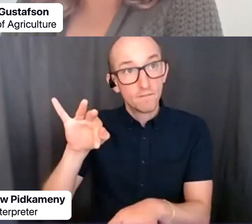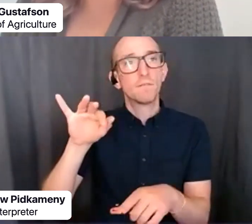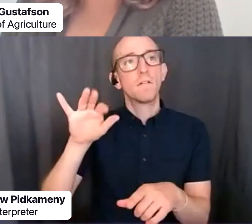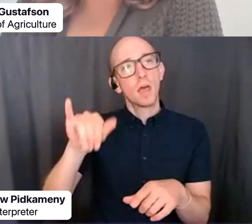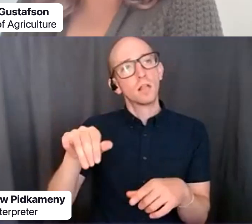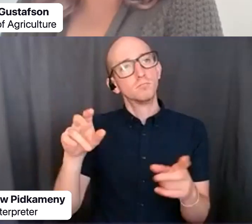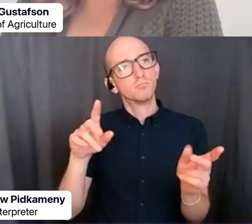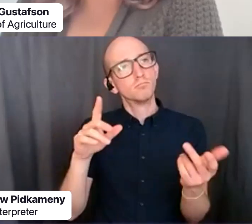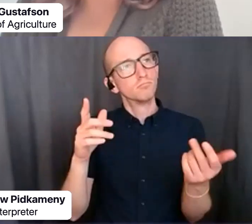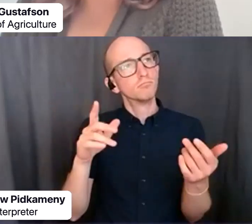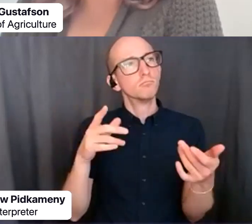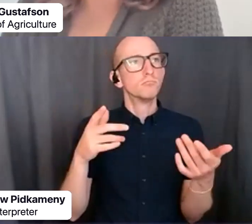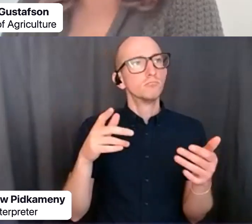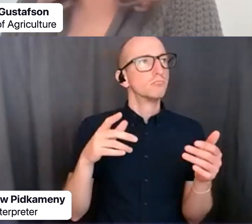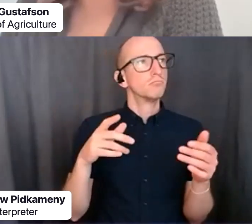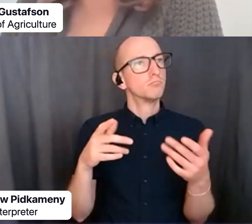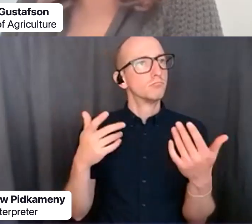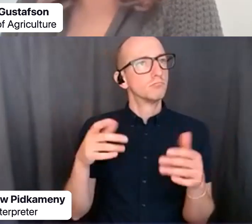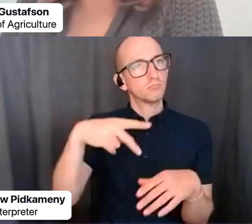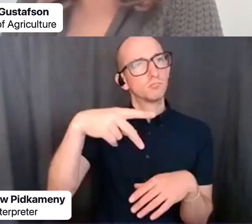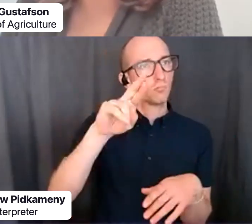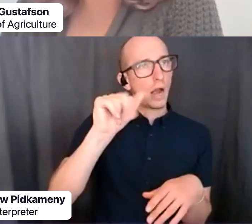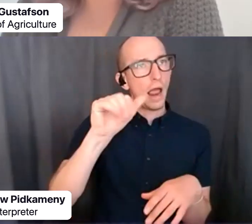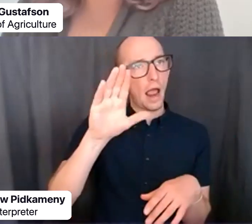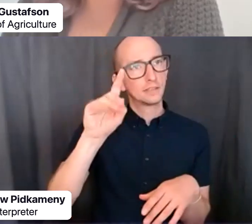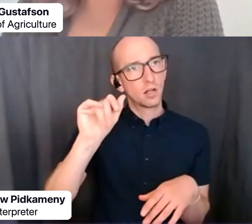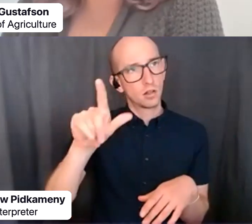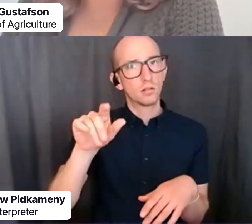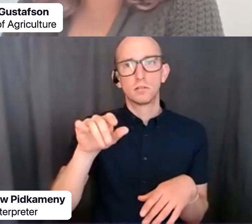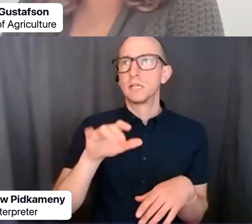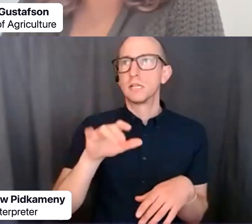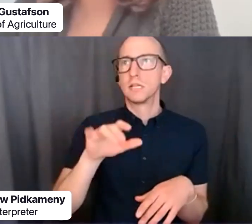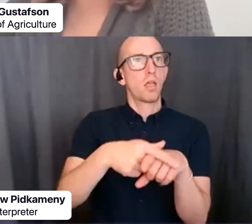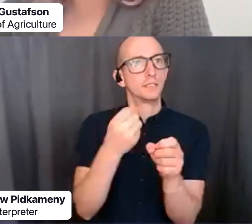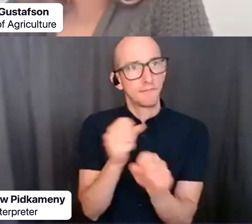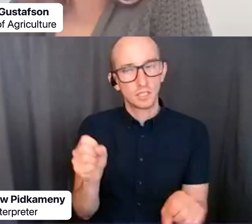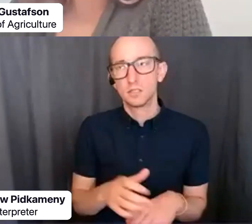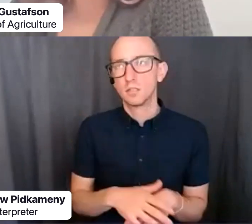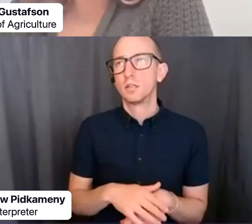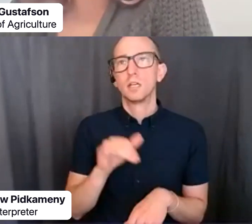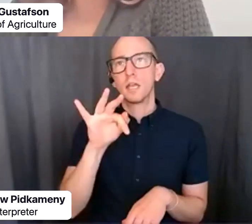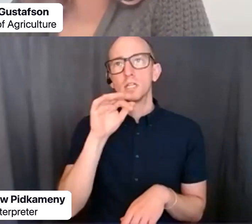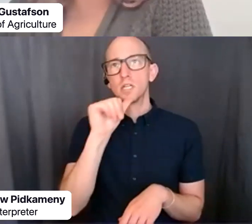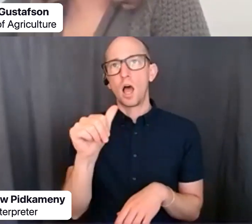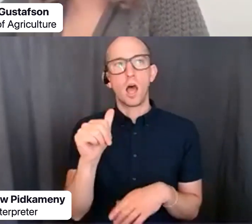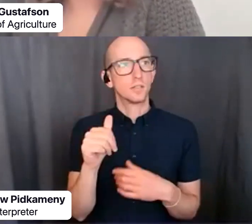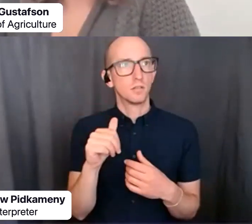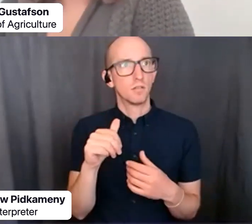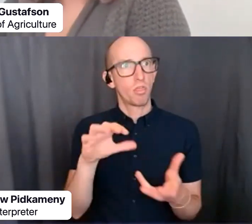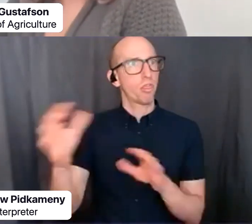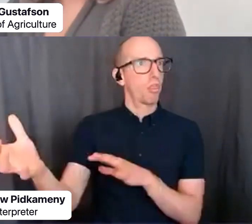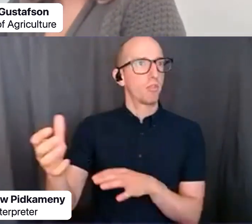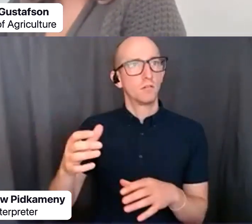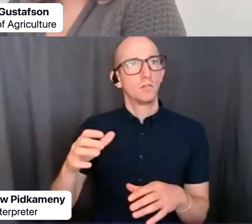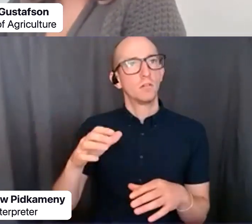do so without it being a safety issue or undue, fundamental alteration. It